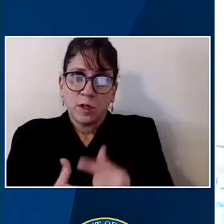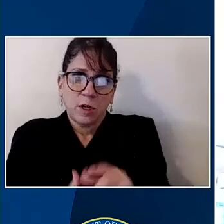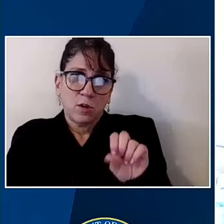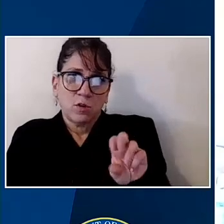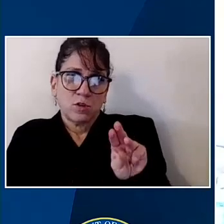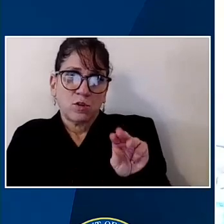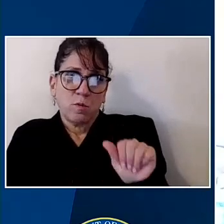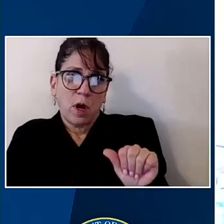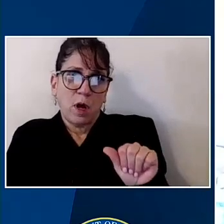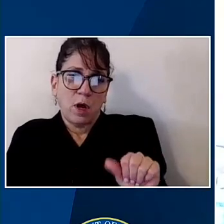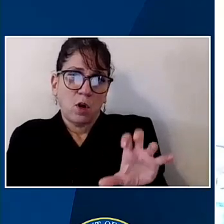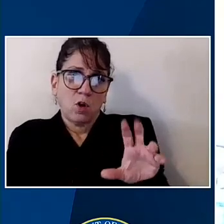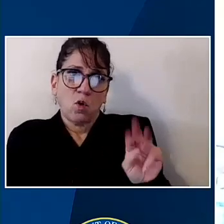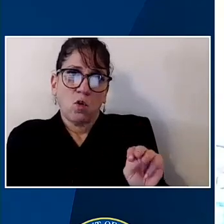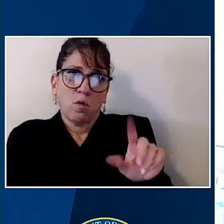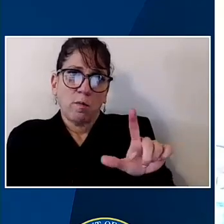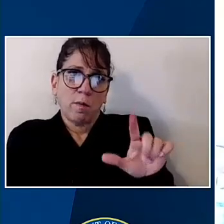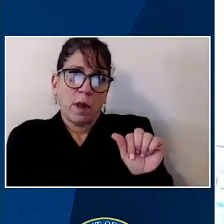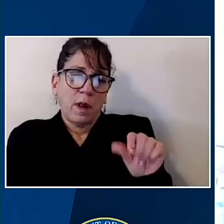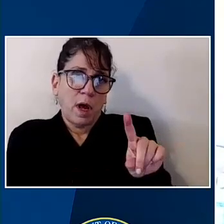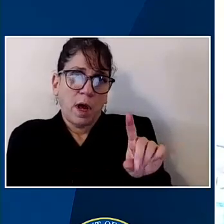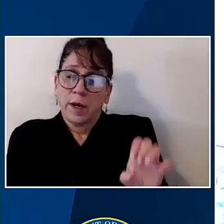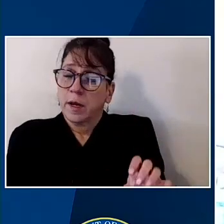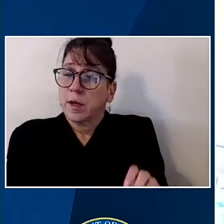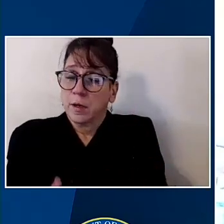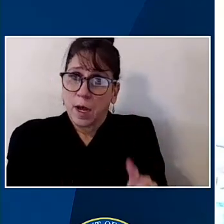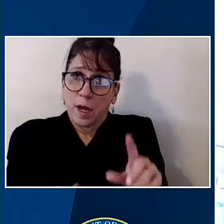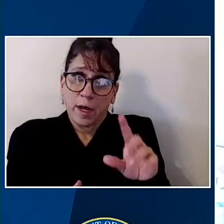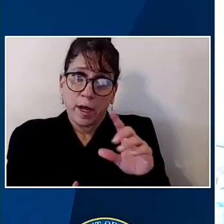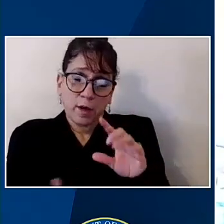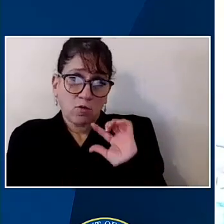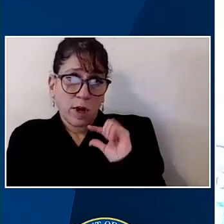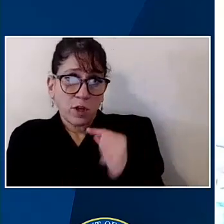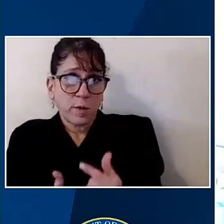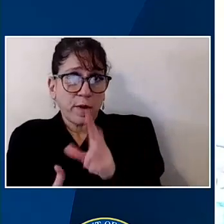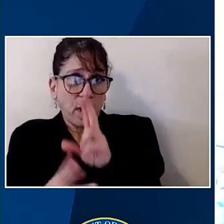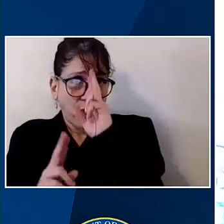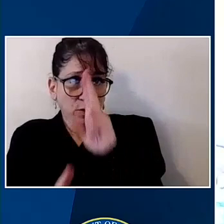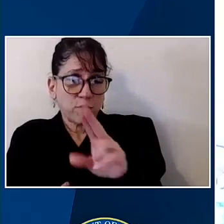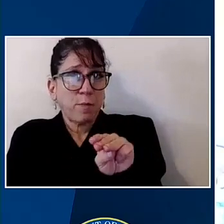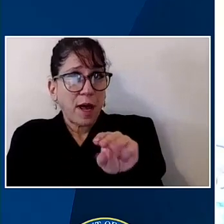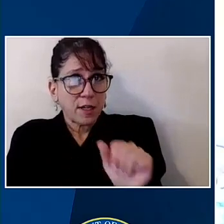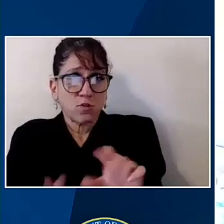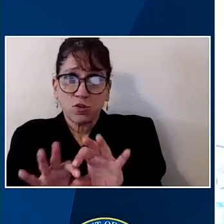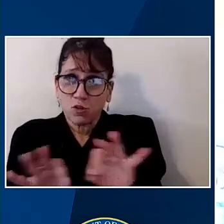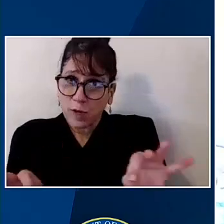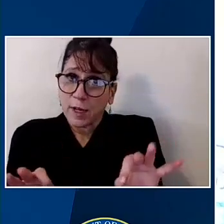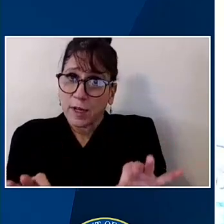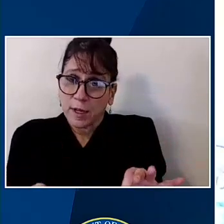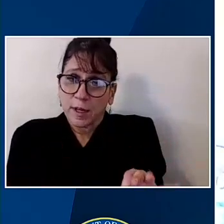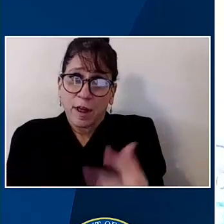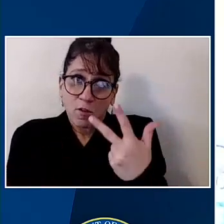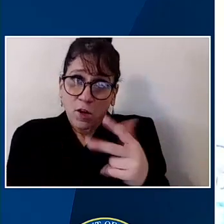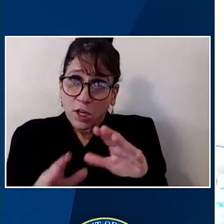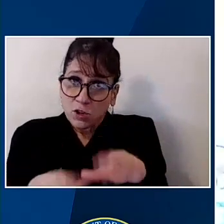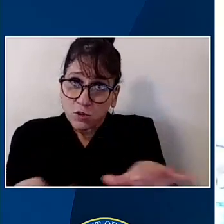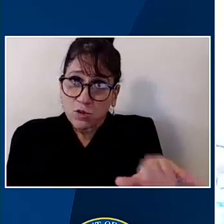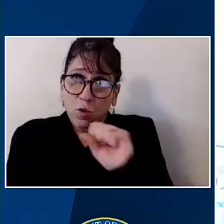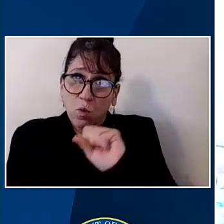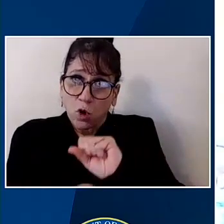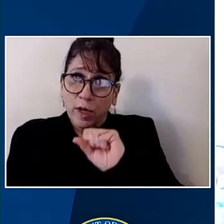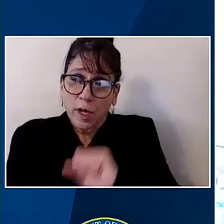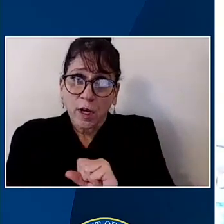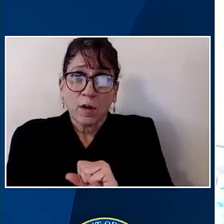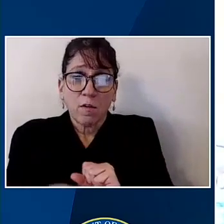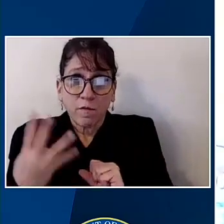laude with my bachelor's degree. I graduated with honors with my master's degree even. And again, three children working